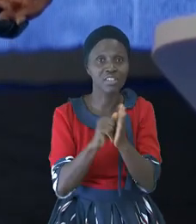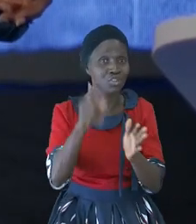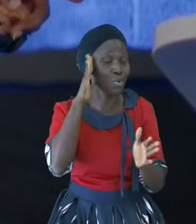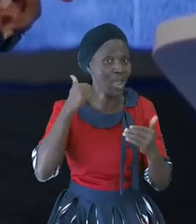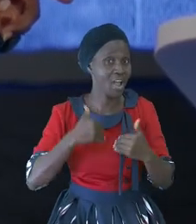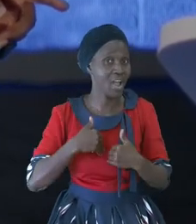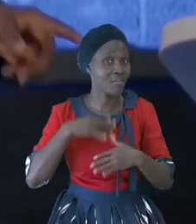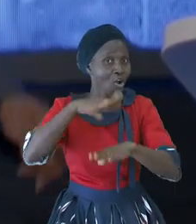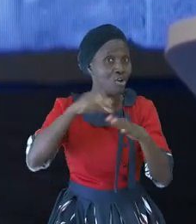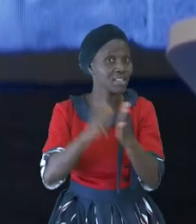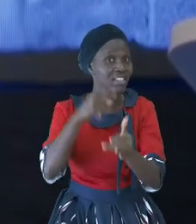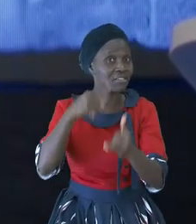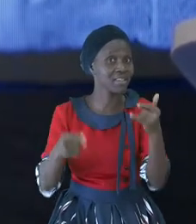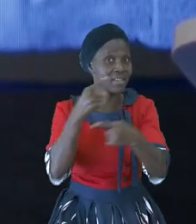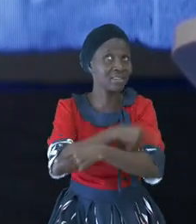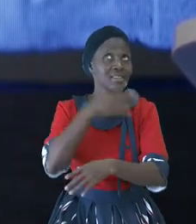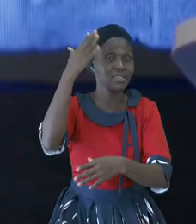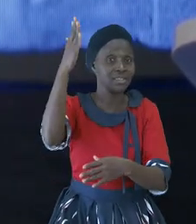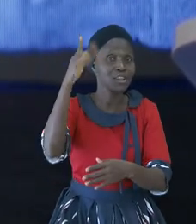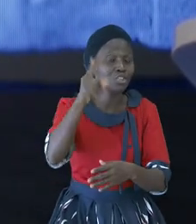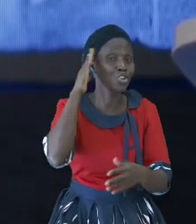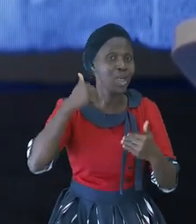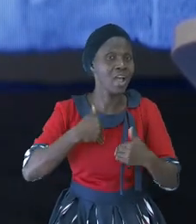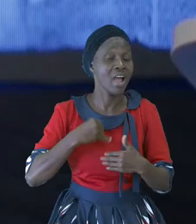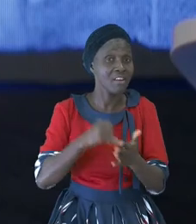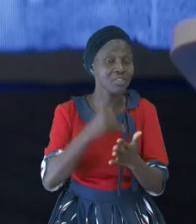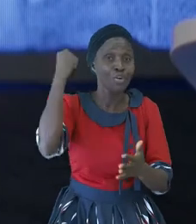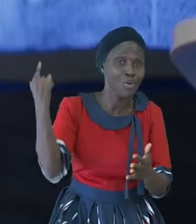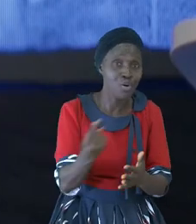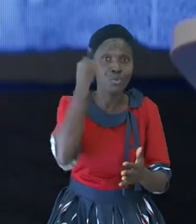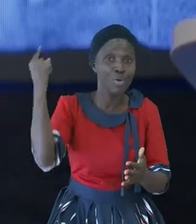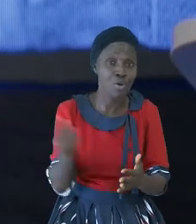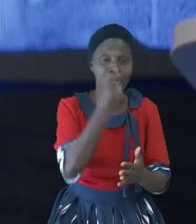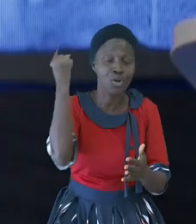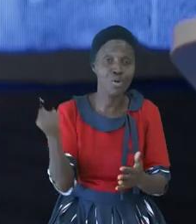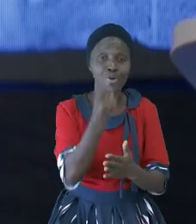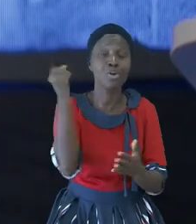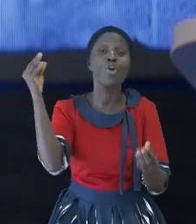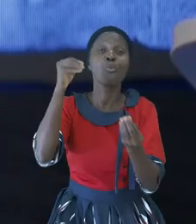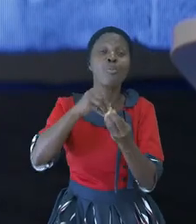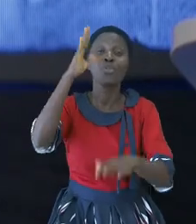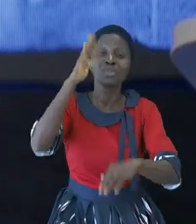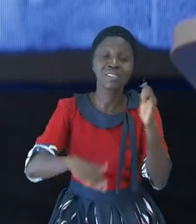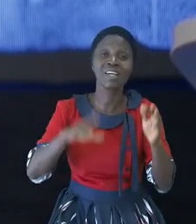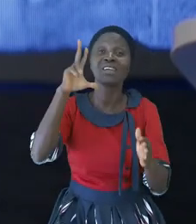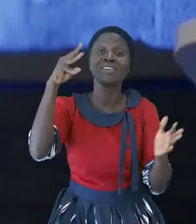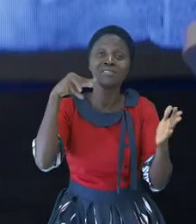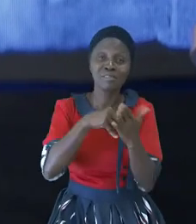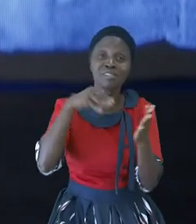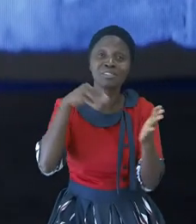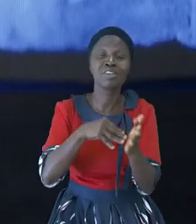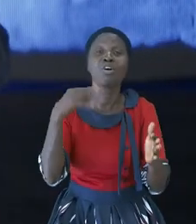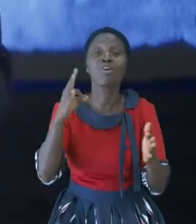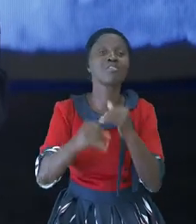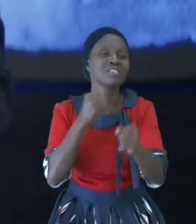years, millions and trillions of years forever. And beside that, there's a goal fixed between you